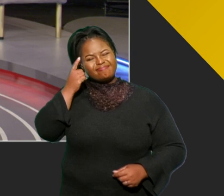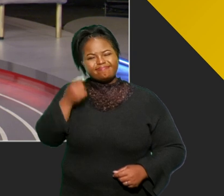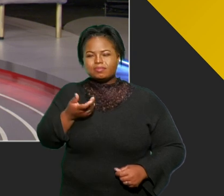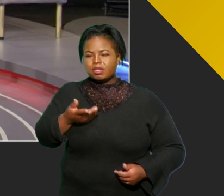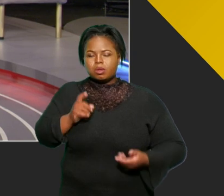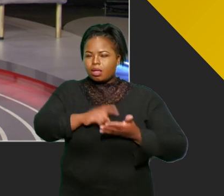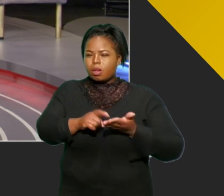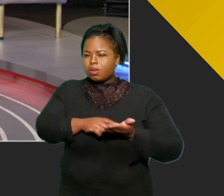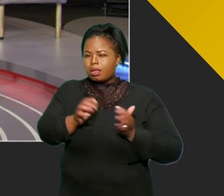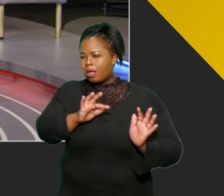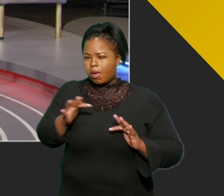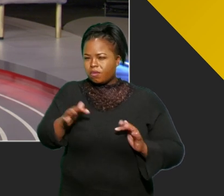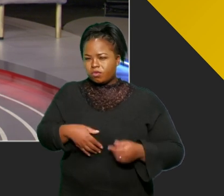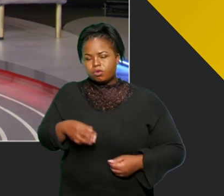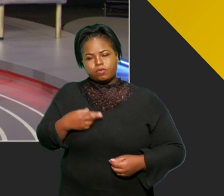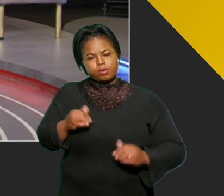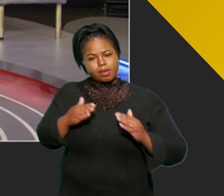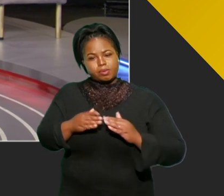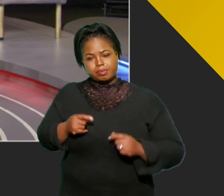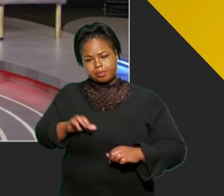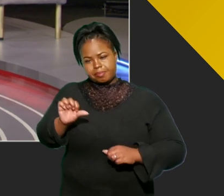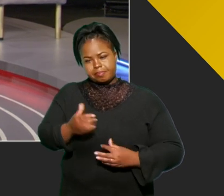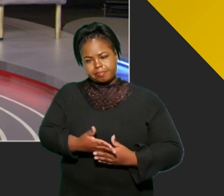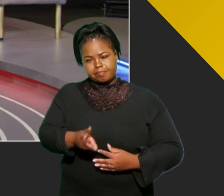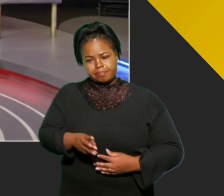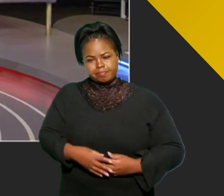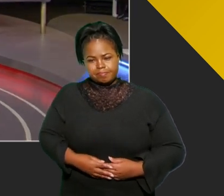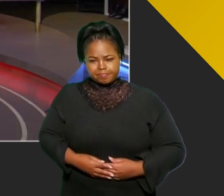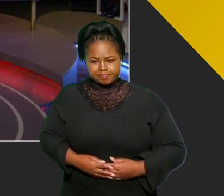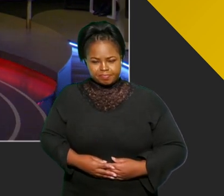how do they calculate the rent for indlu but all of that besibuya